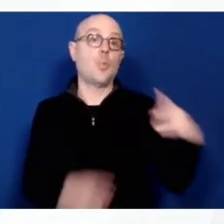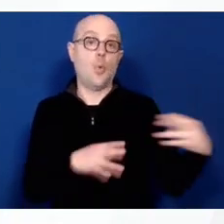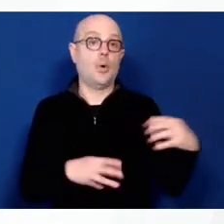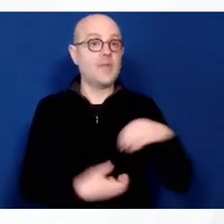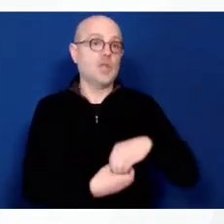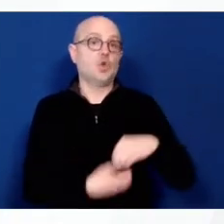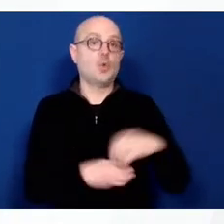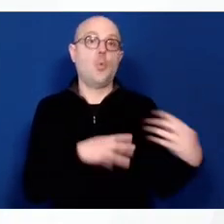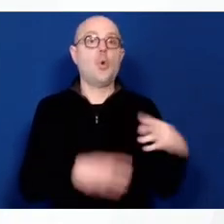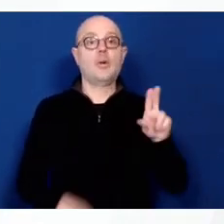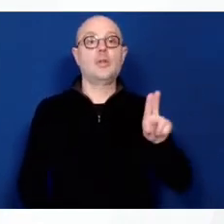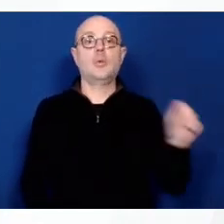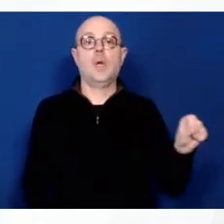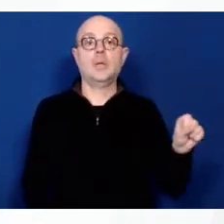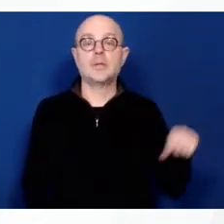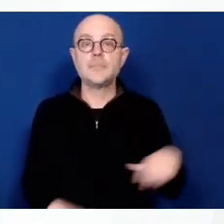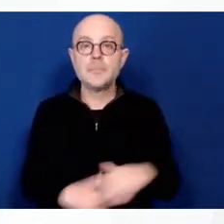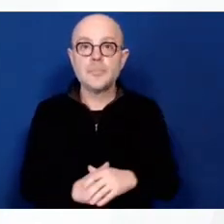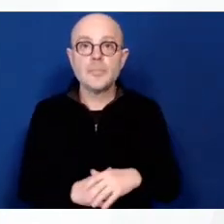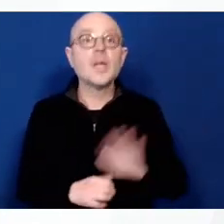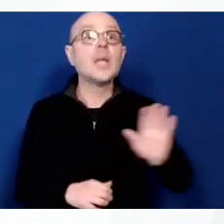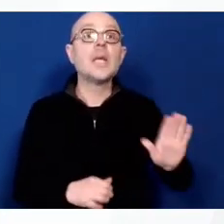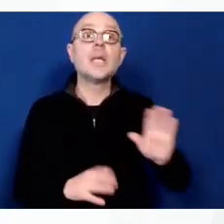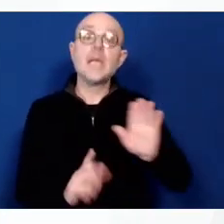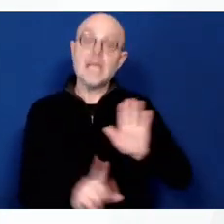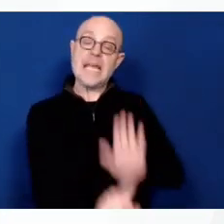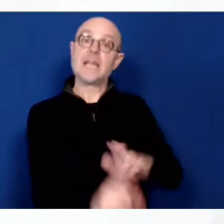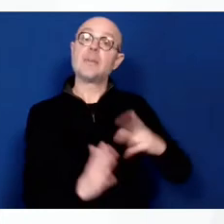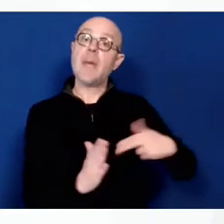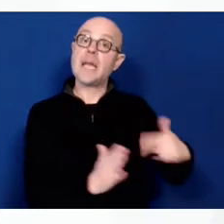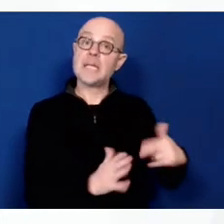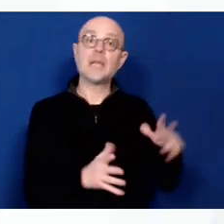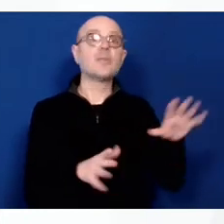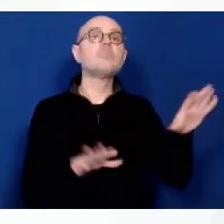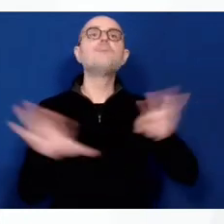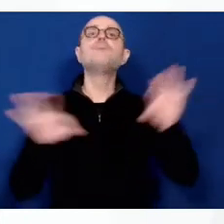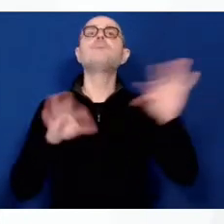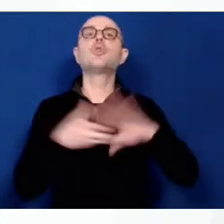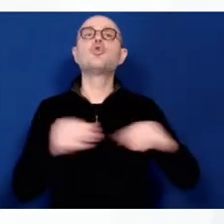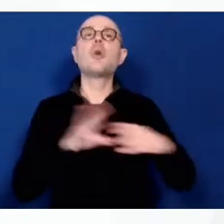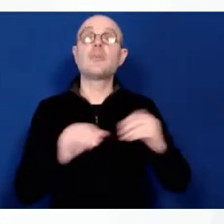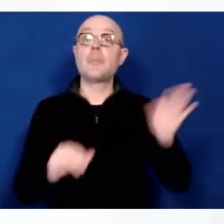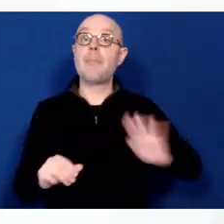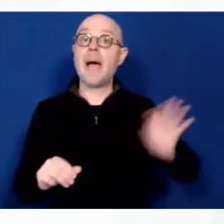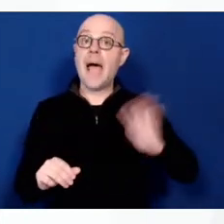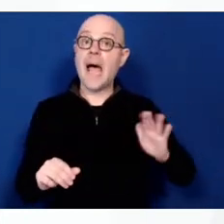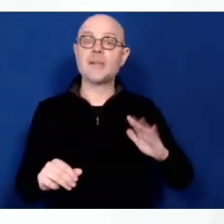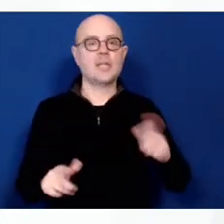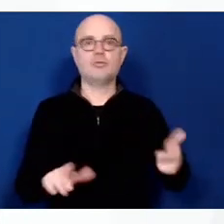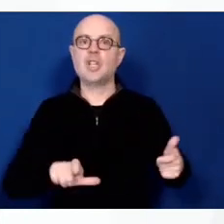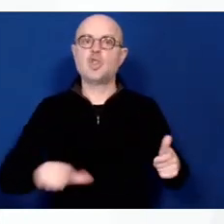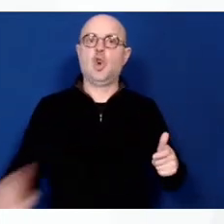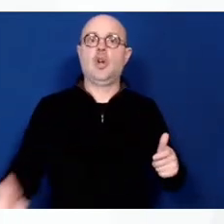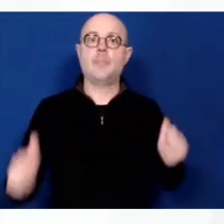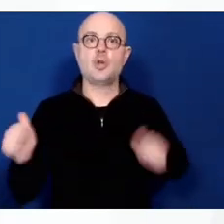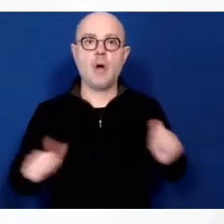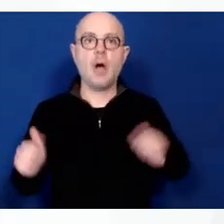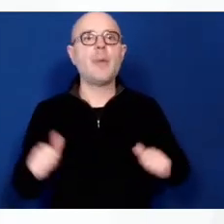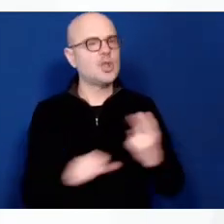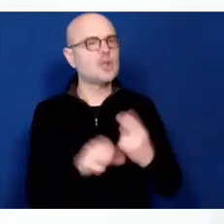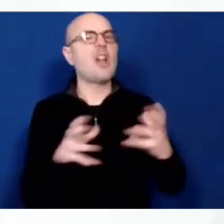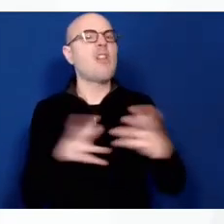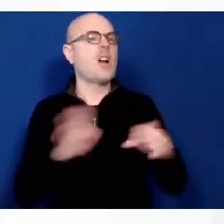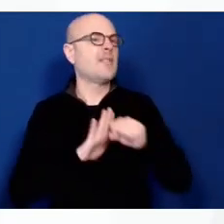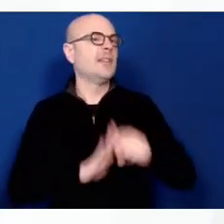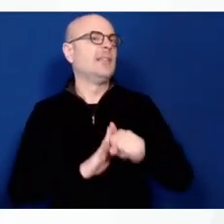History paintings took stories from the past and turned up the drama and emotion with heavy-handed symbolism. So you can see